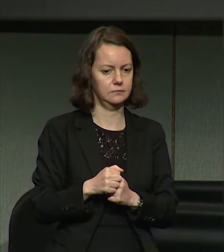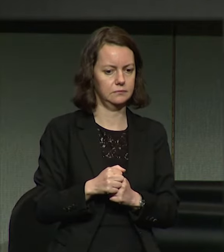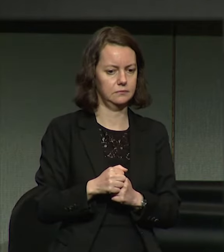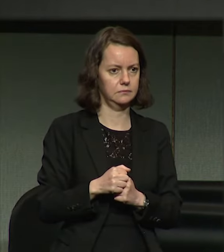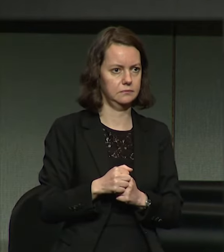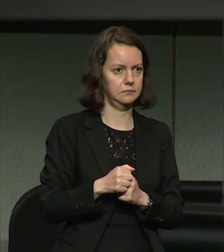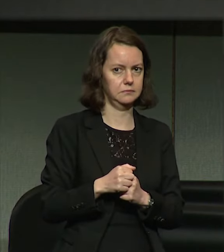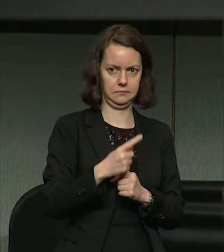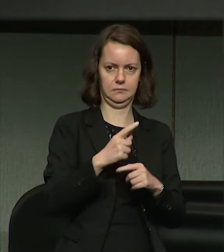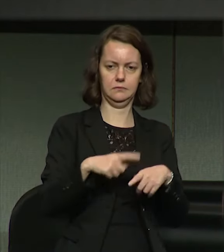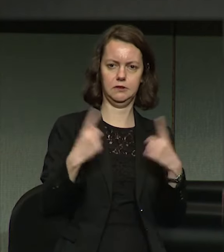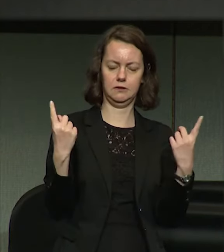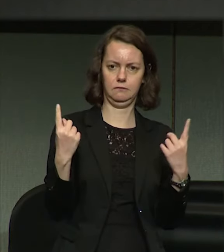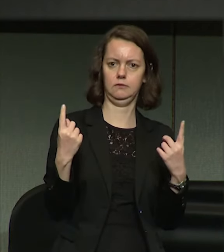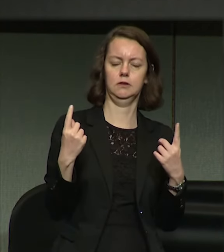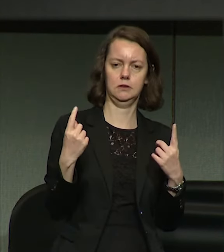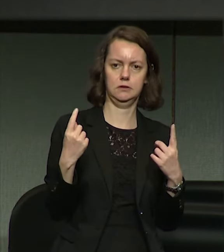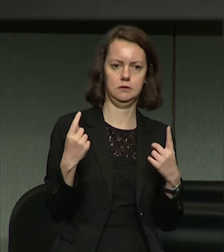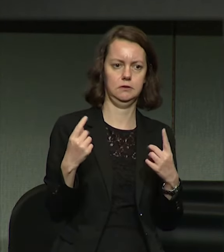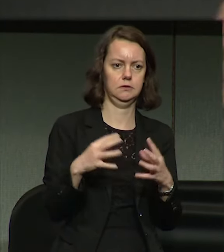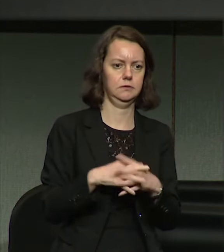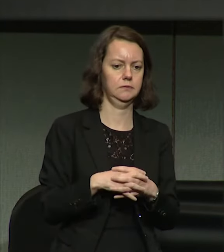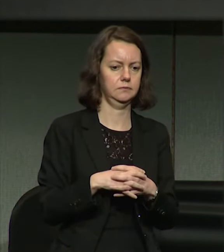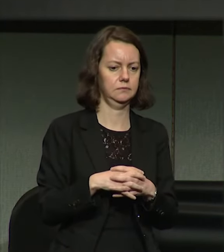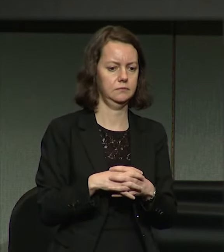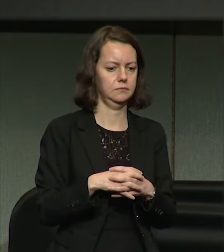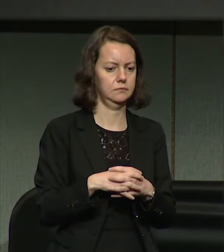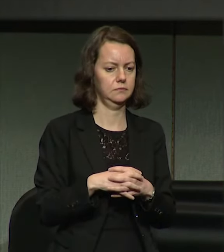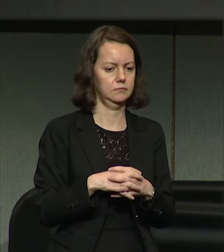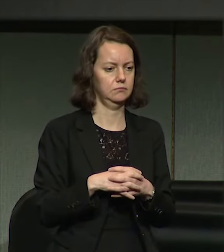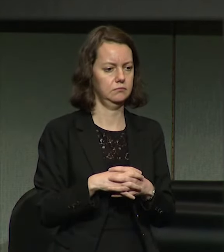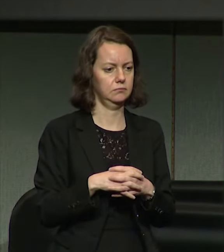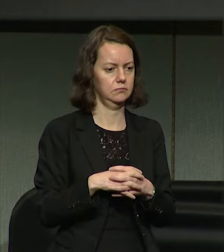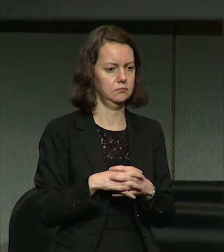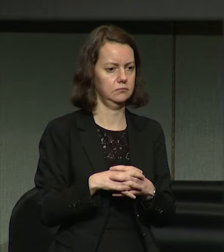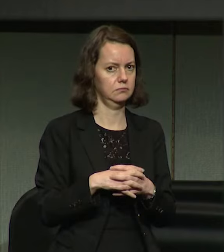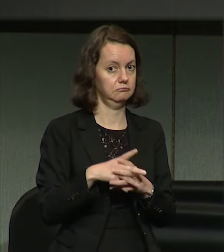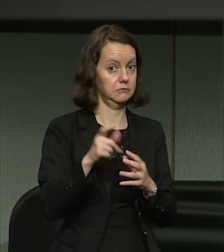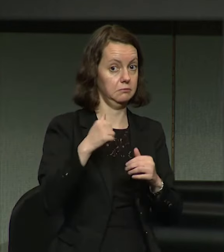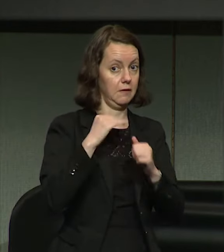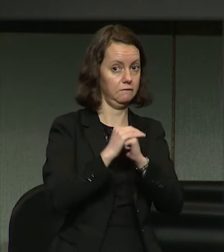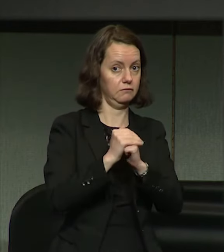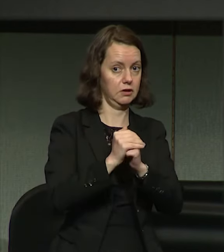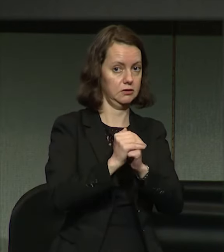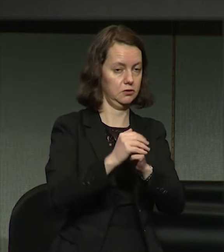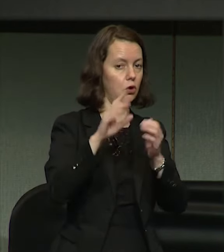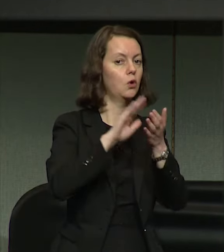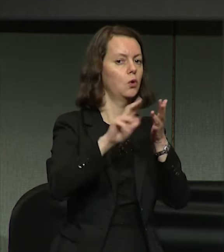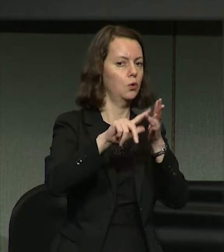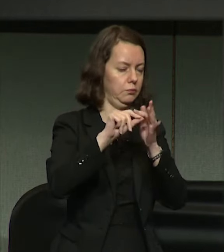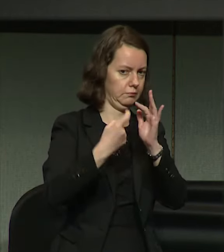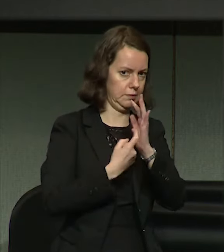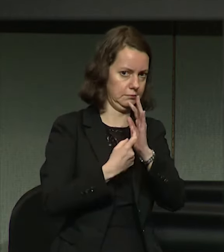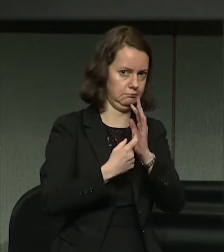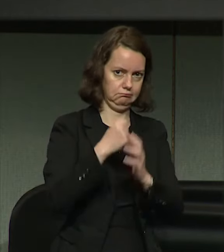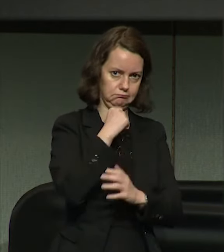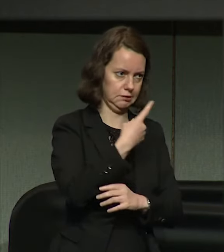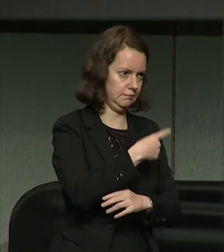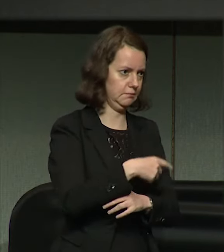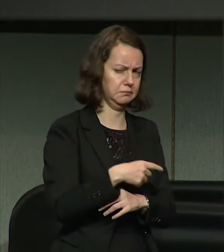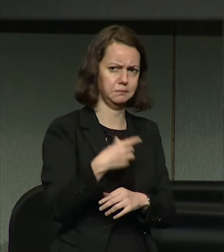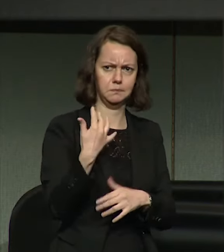he was not like the others, and so I was just explaining this. One of those vagabond friends was Hooper Coleman. He was